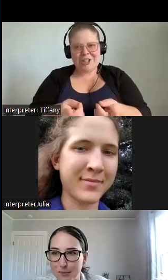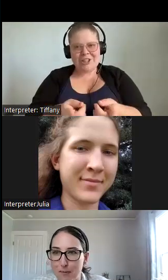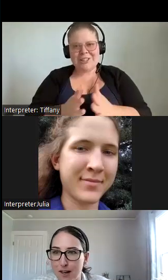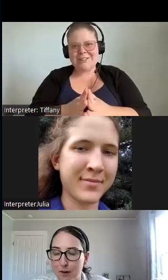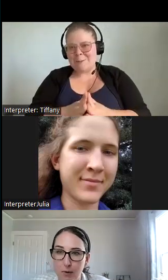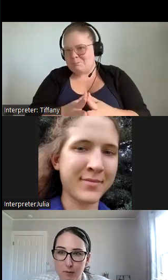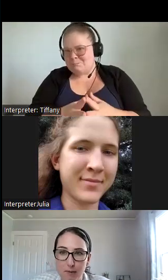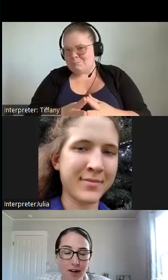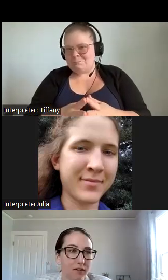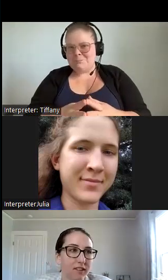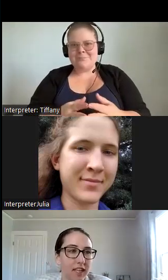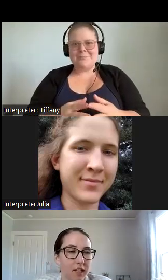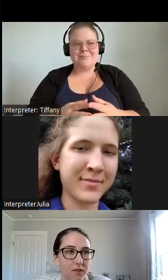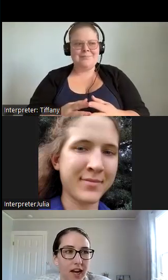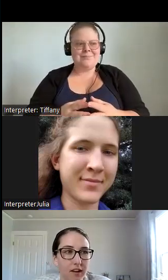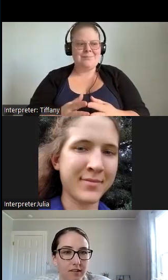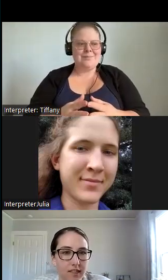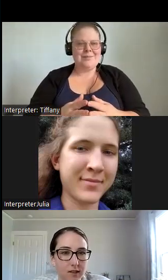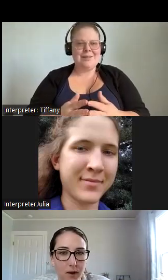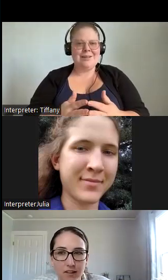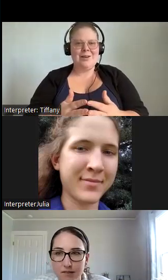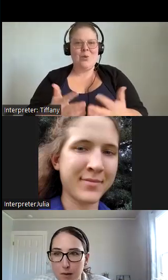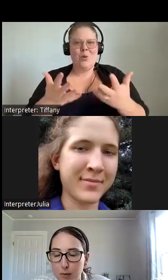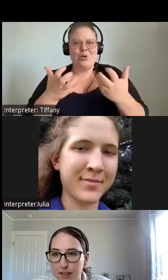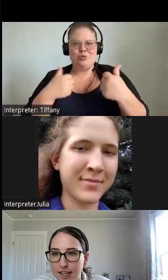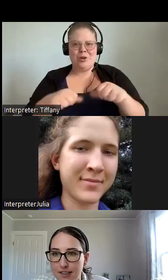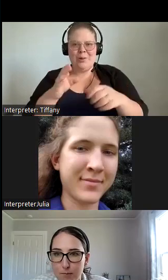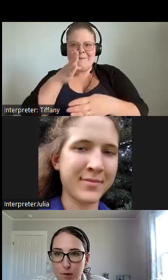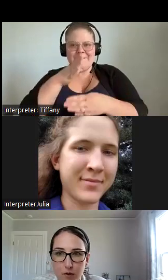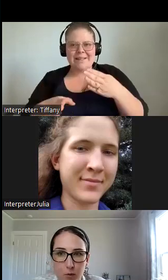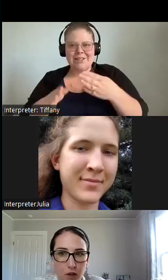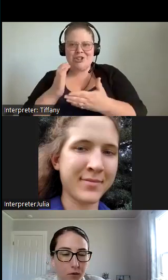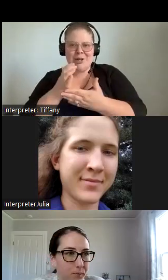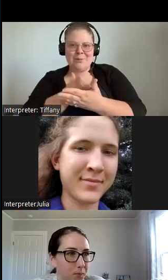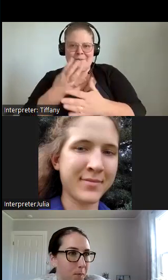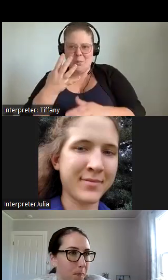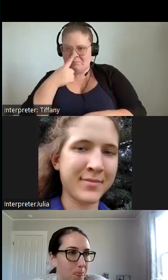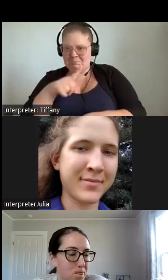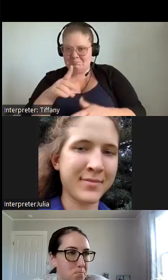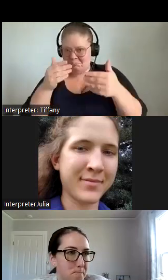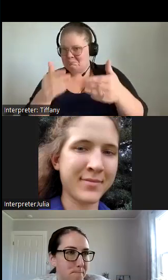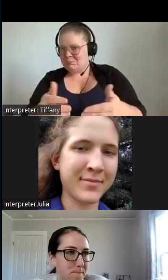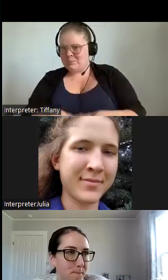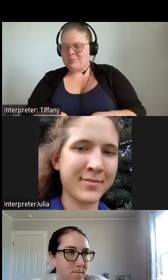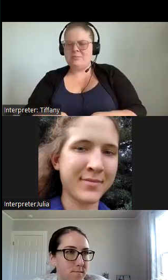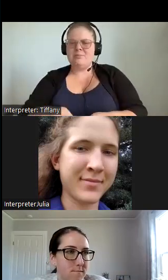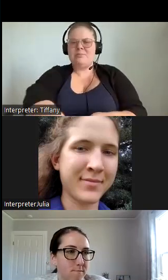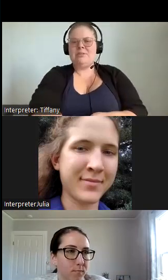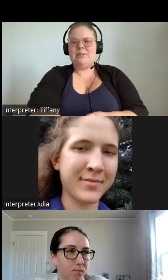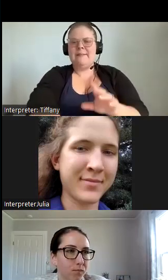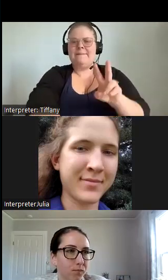yeah, just be mindful. I want to be mindful of getting through that content as well if people would like to move forward. Yeah, what I'm